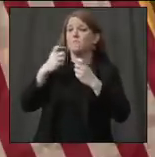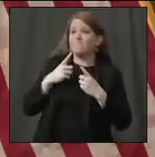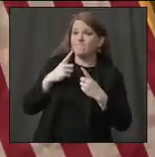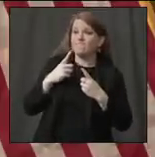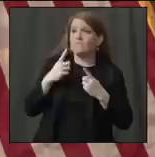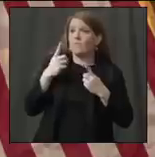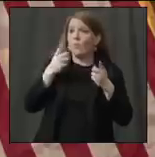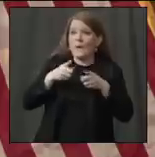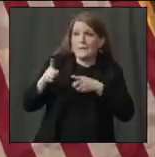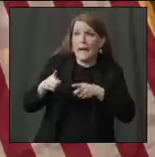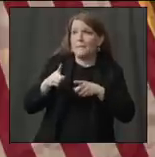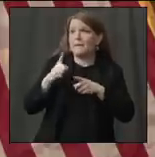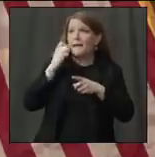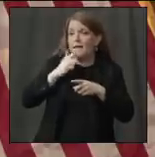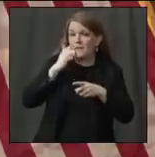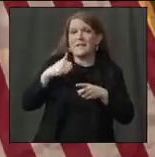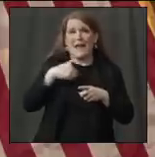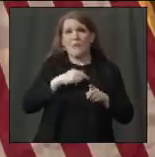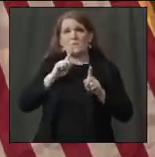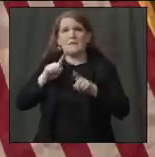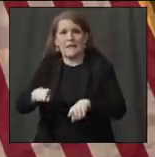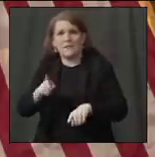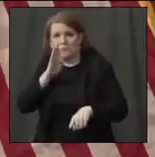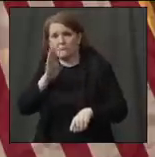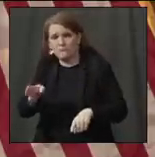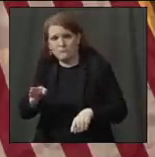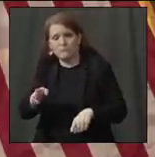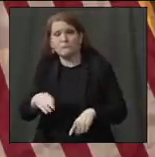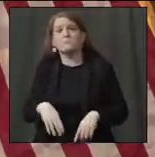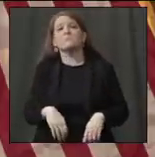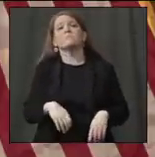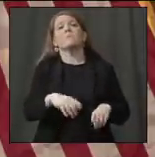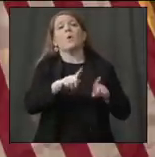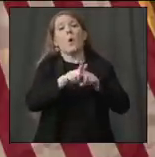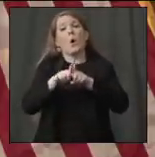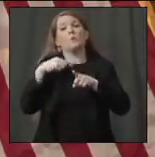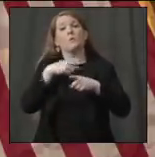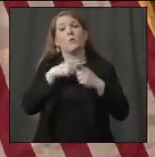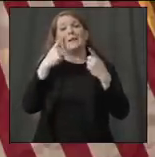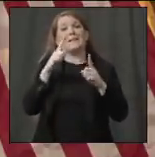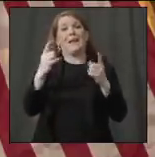activities. The one thing that we'll also announce today is that we're going to be launching a website,